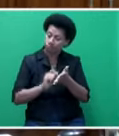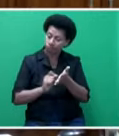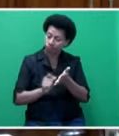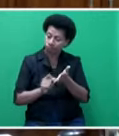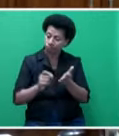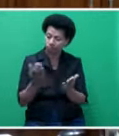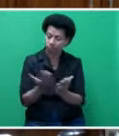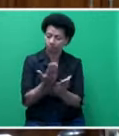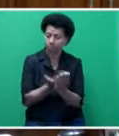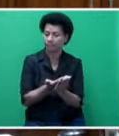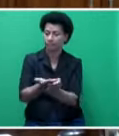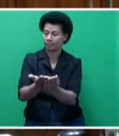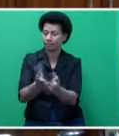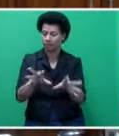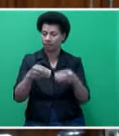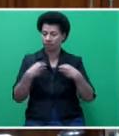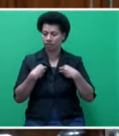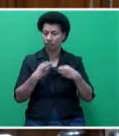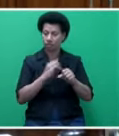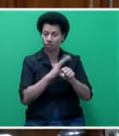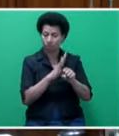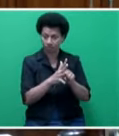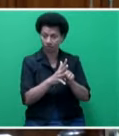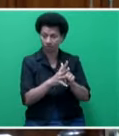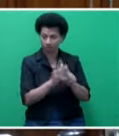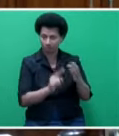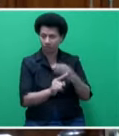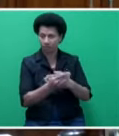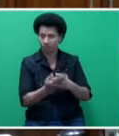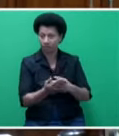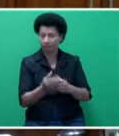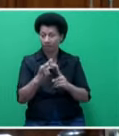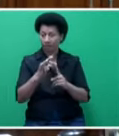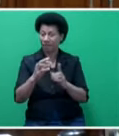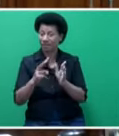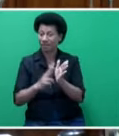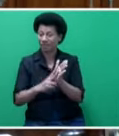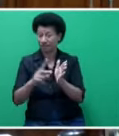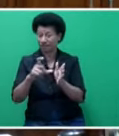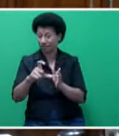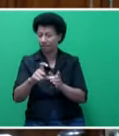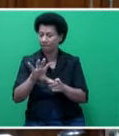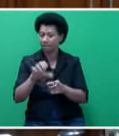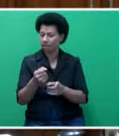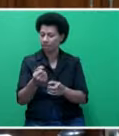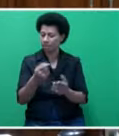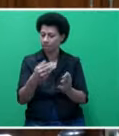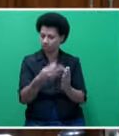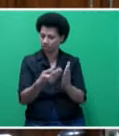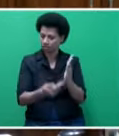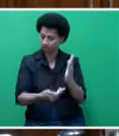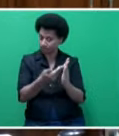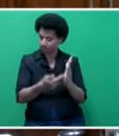when the COVID came around. The PBC determined that local industries will be able to comply with the polystyrene ban if the